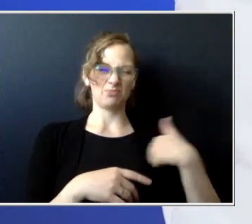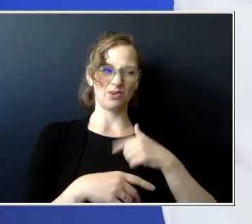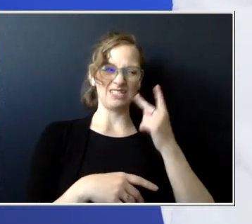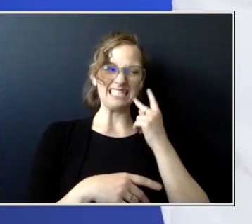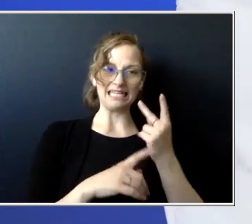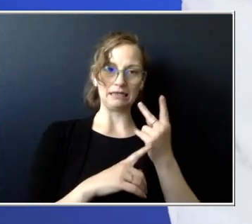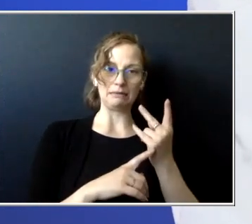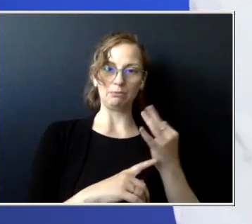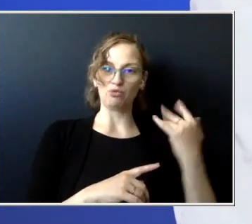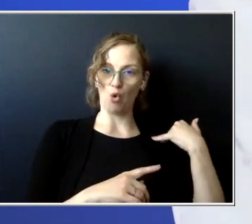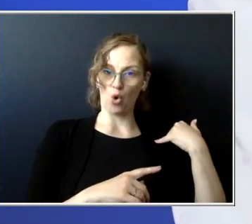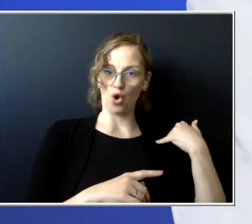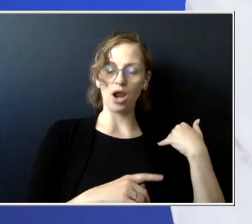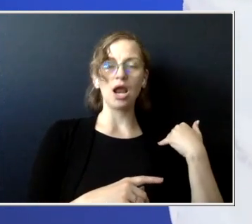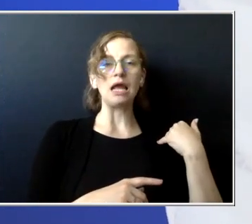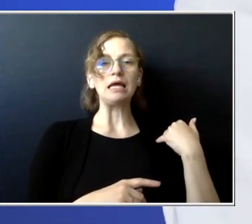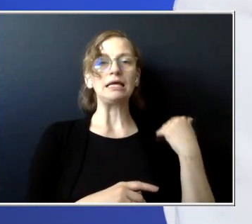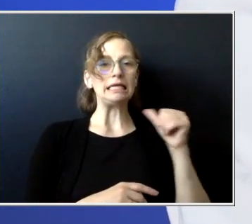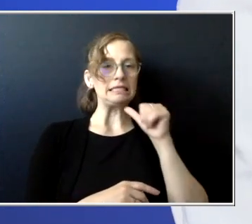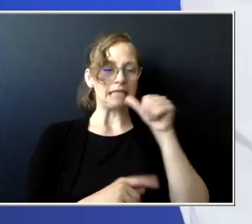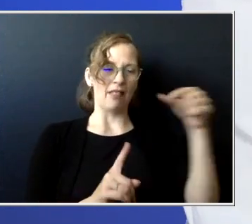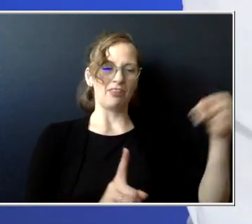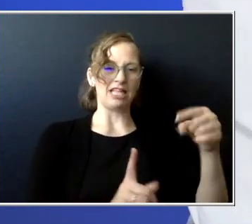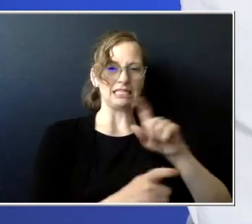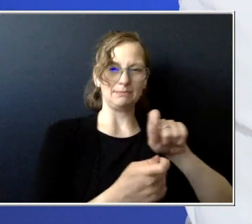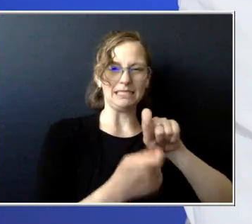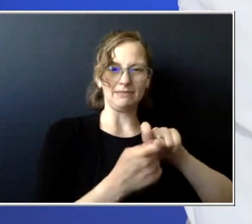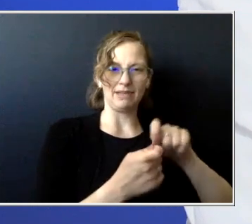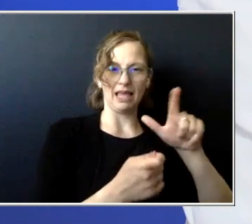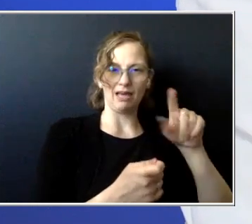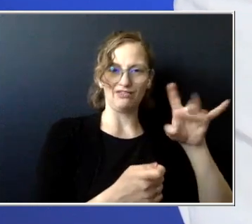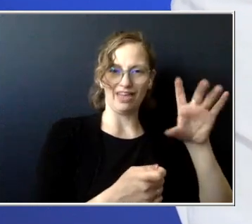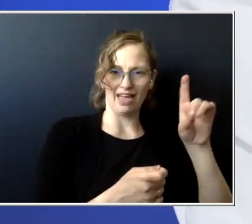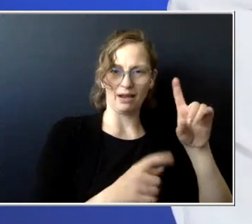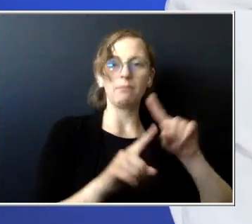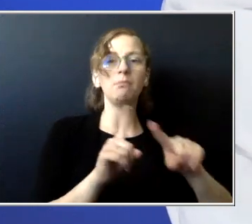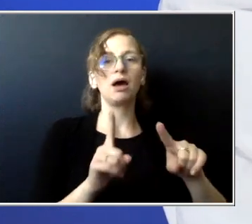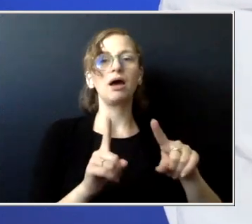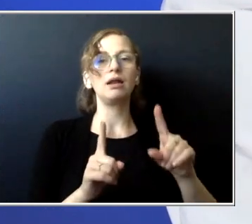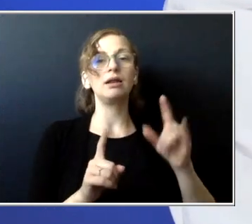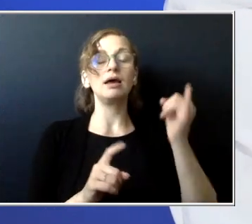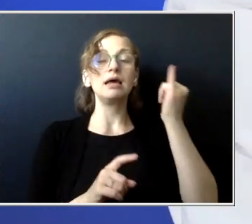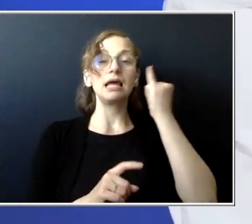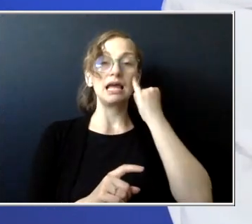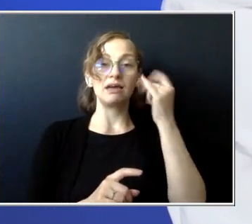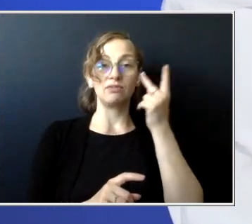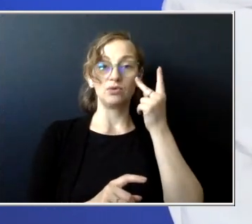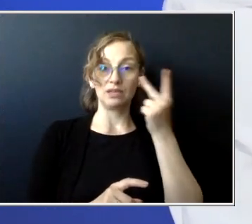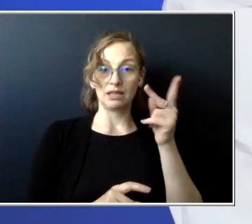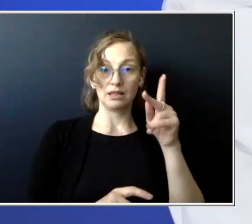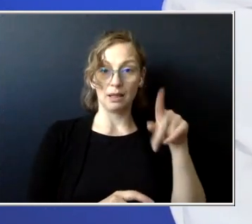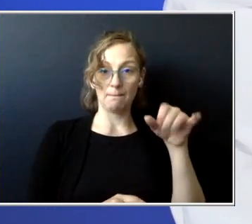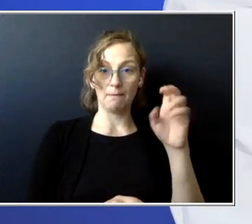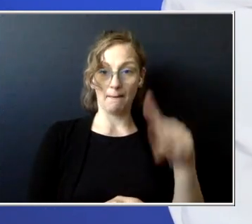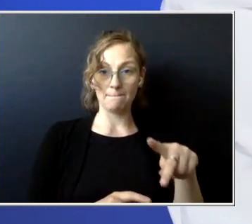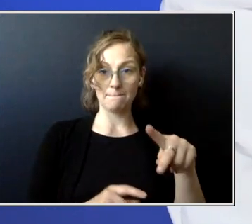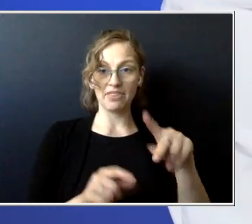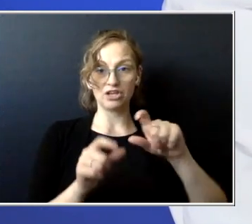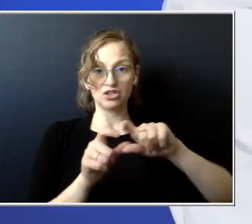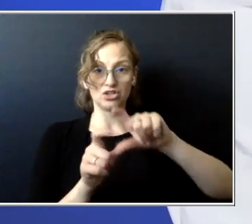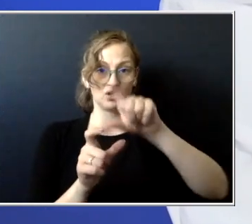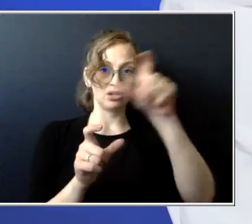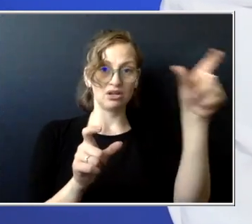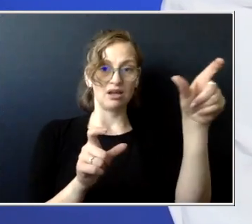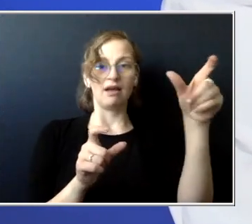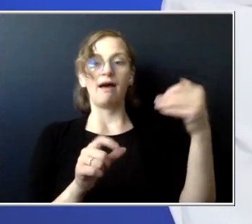it's not this specific one you're referring to, but if you look at the pump, there's an outflow graft that comes here, and for a portion of it, there's a bend relief that